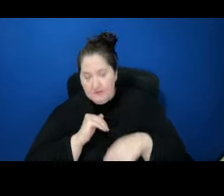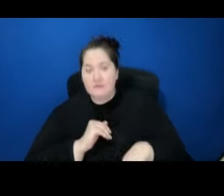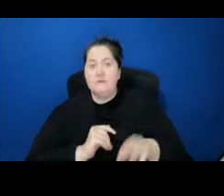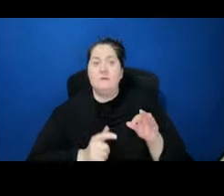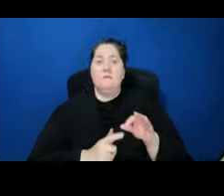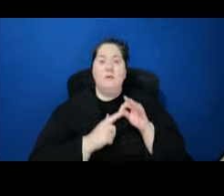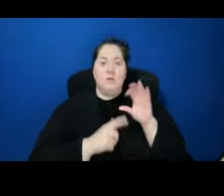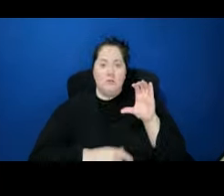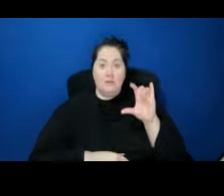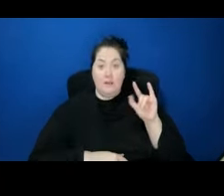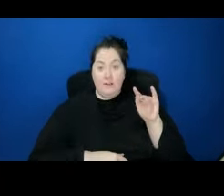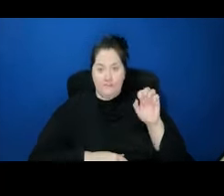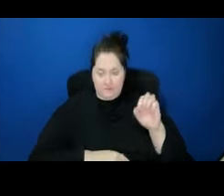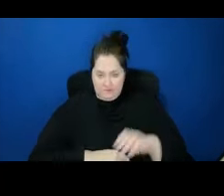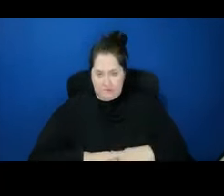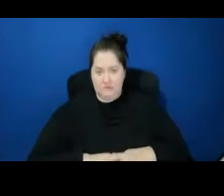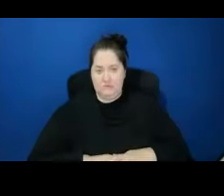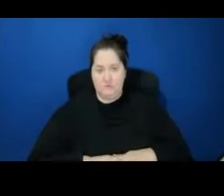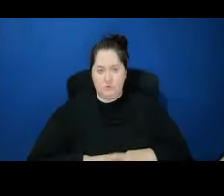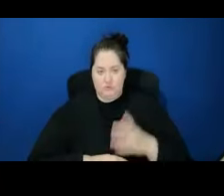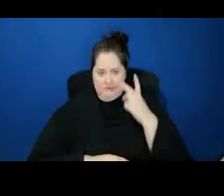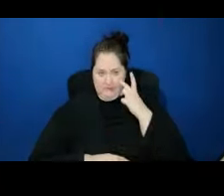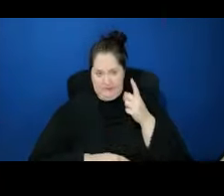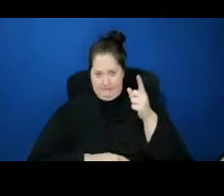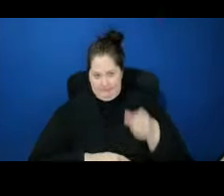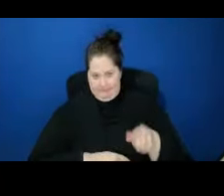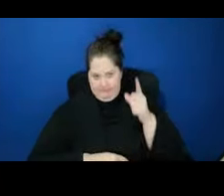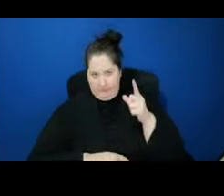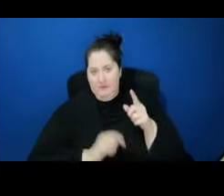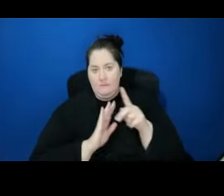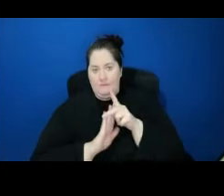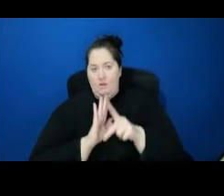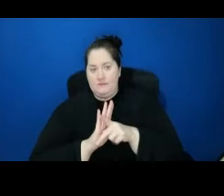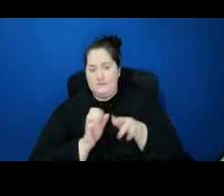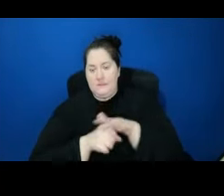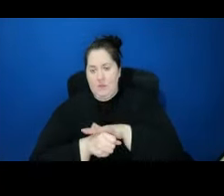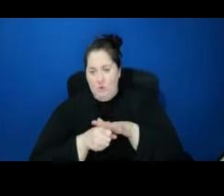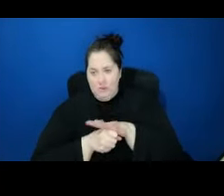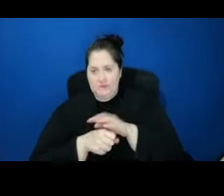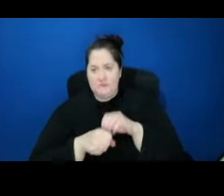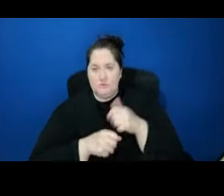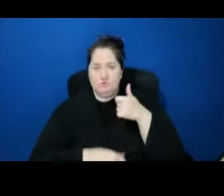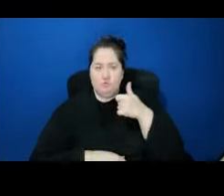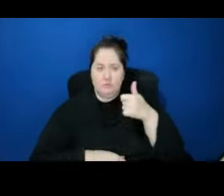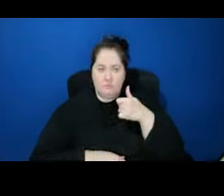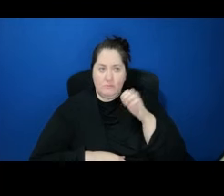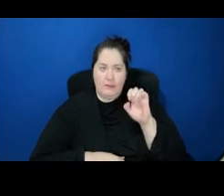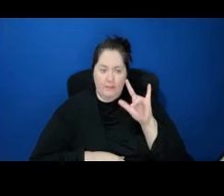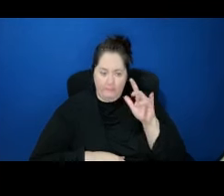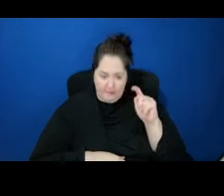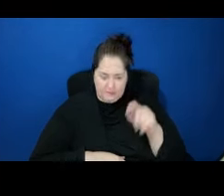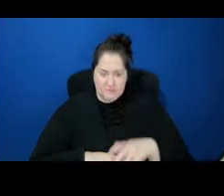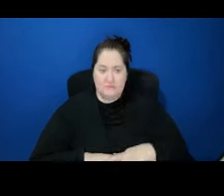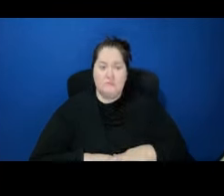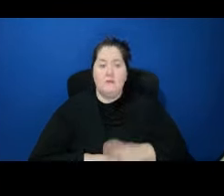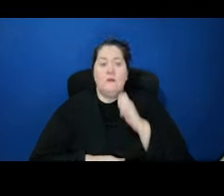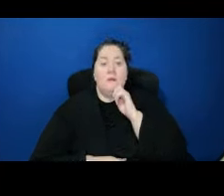climate. So you'll see those reflected in the policy areas that are in the transportation element, not